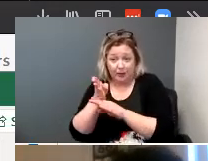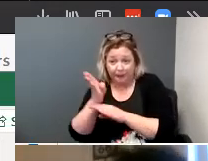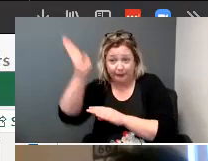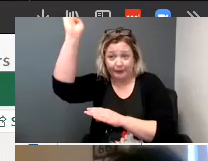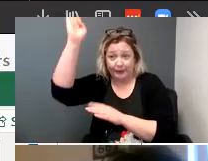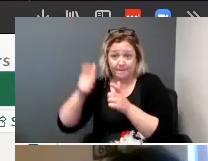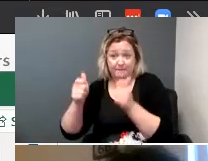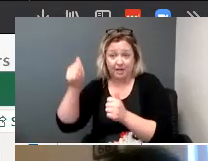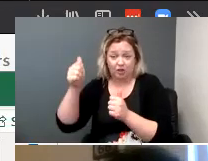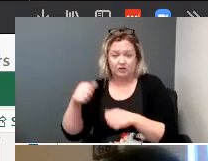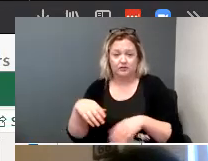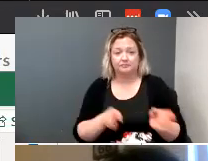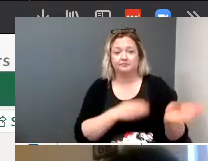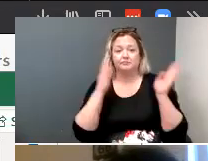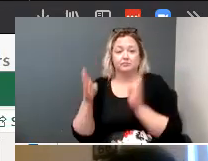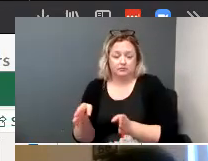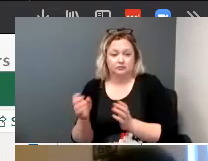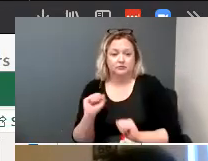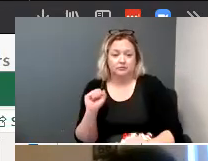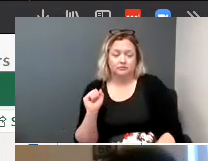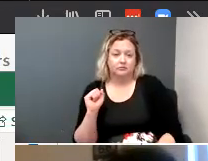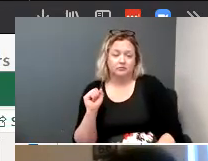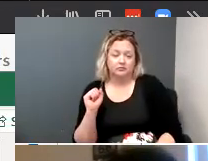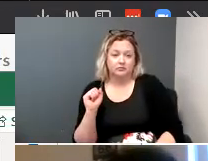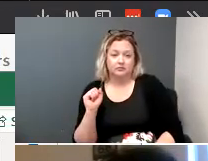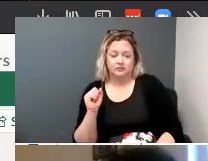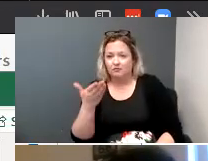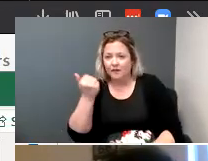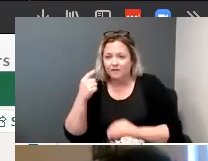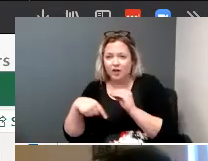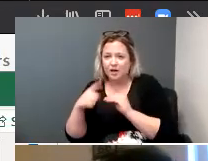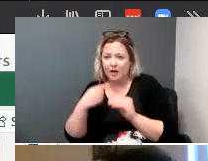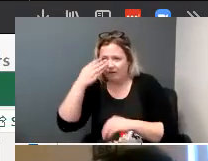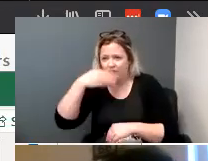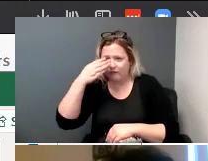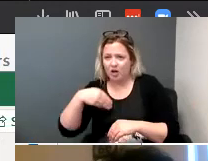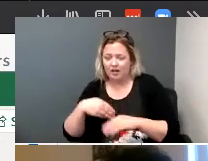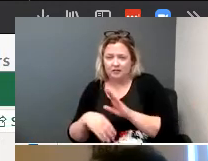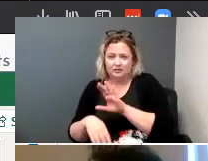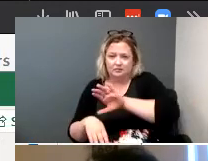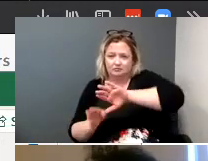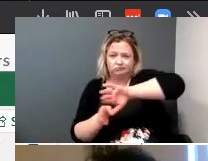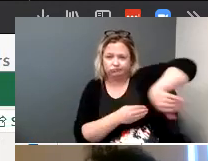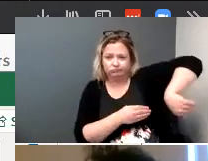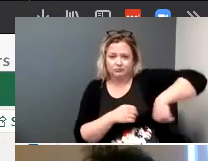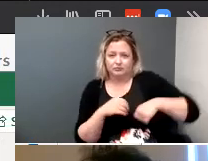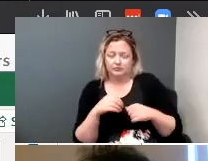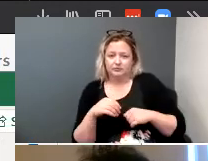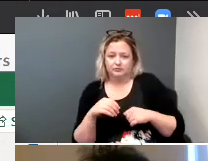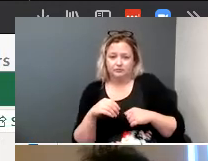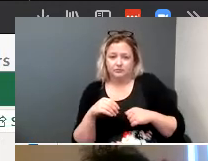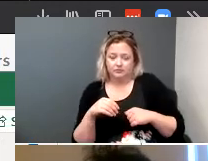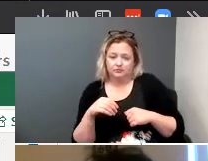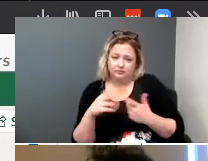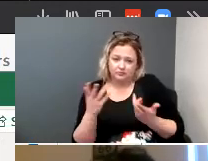lowercase complexities or big omega, forget about this n0. Essentially, it means that our analysis says